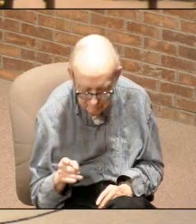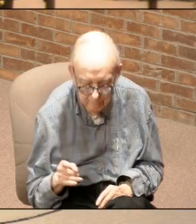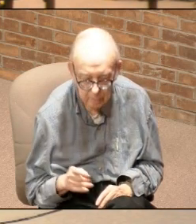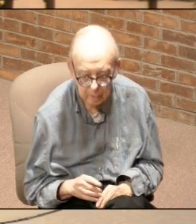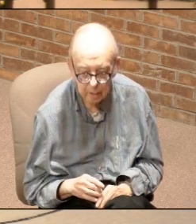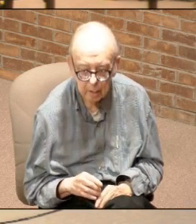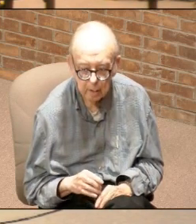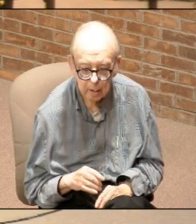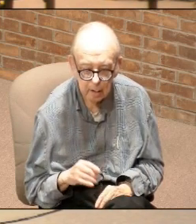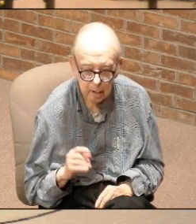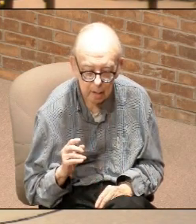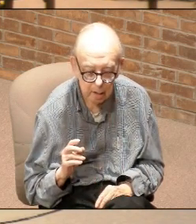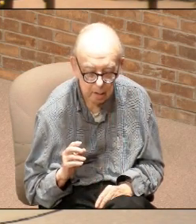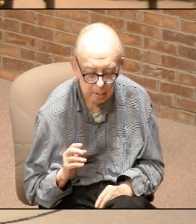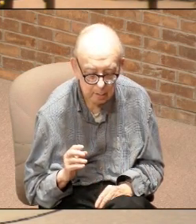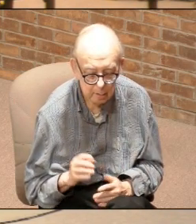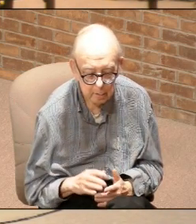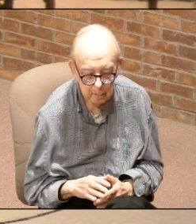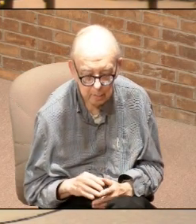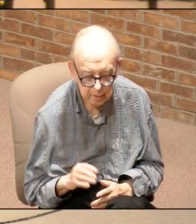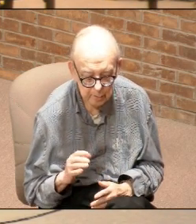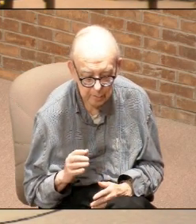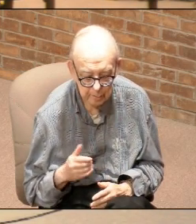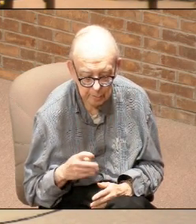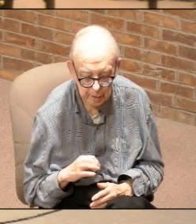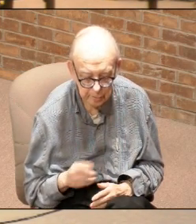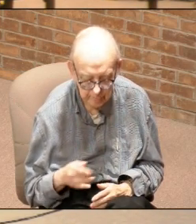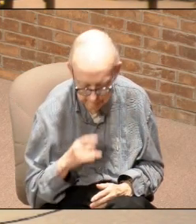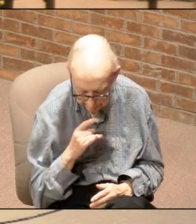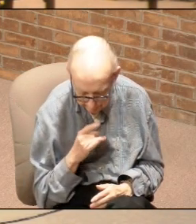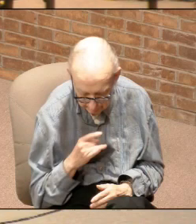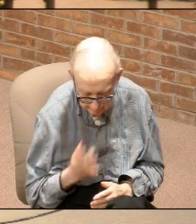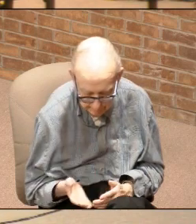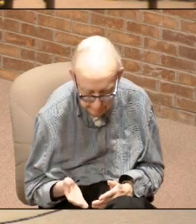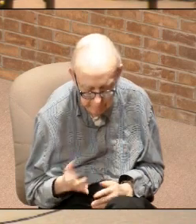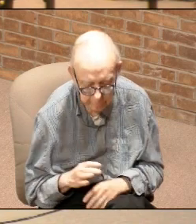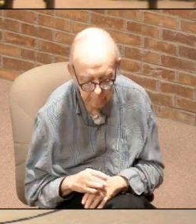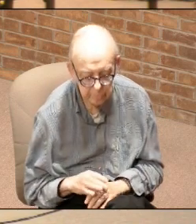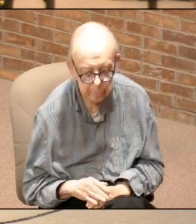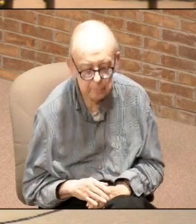um paul griffin's uh grandkids they were here